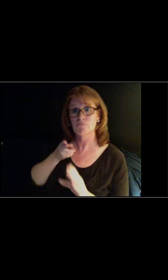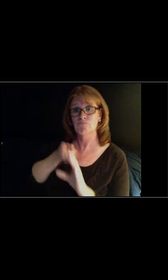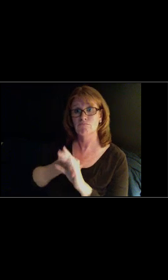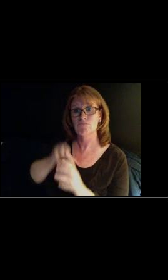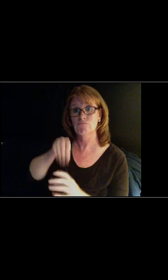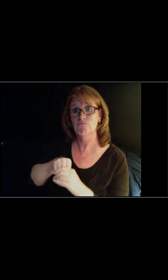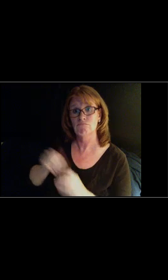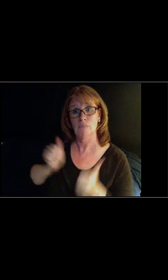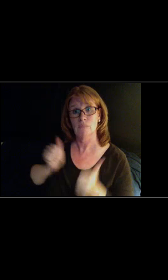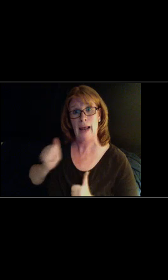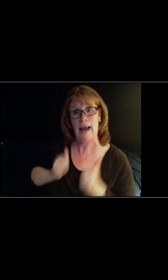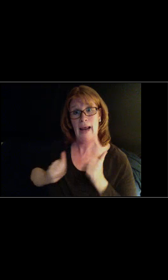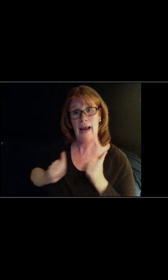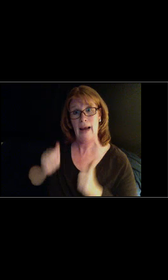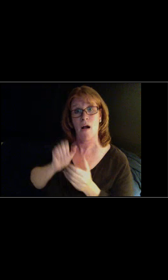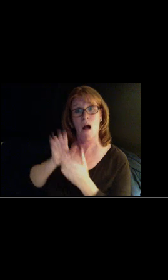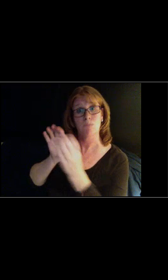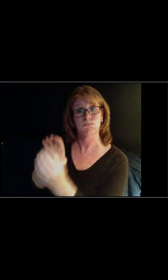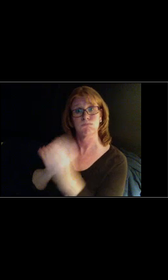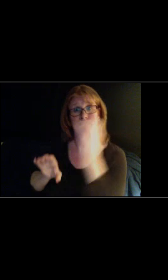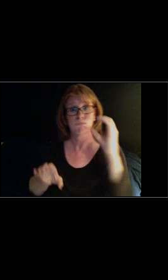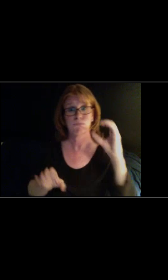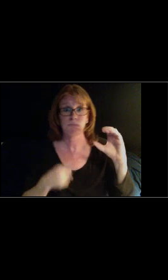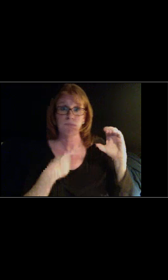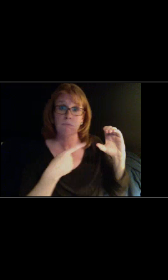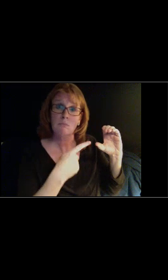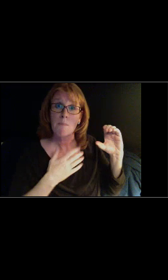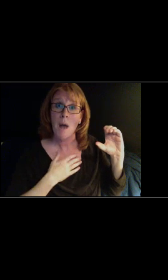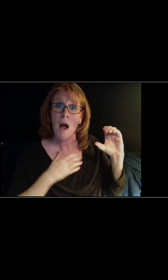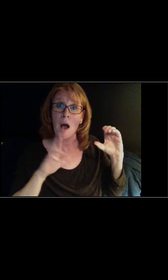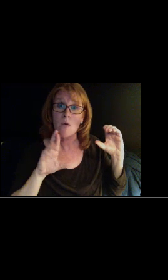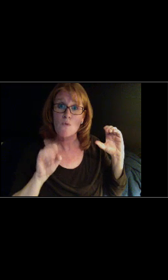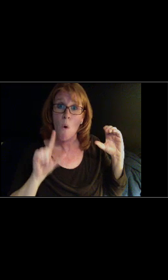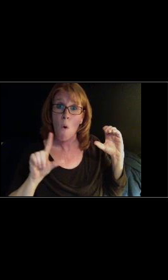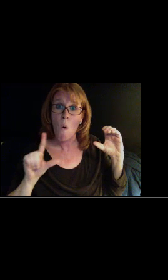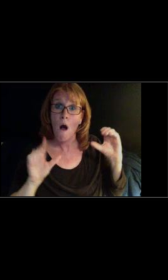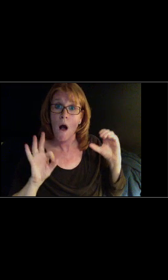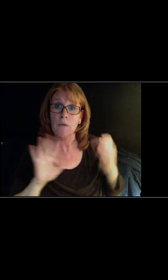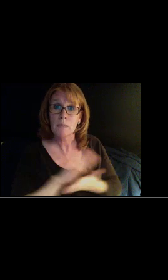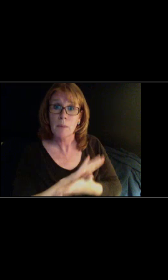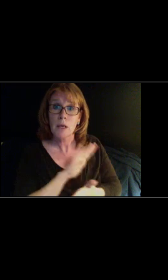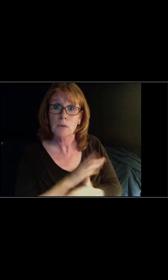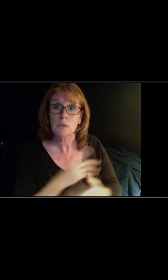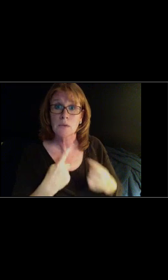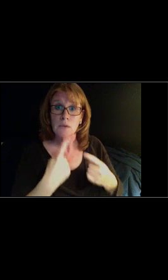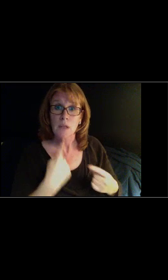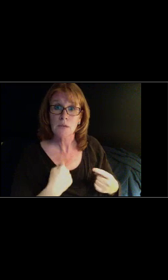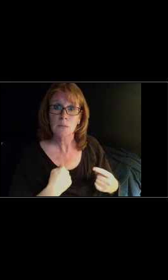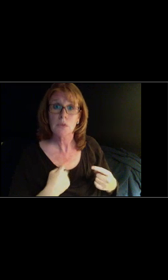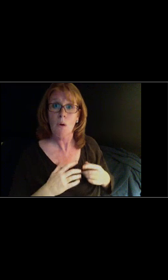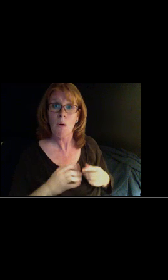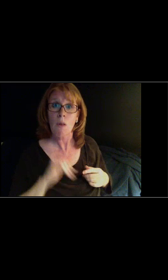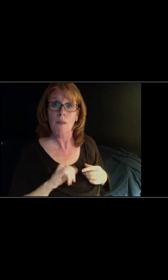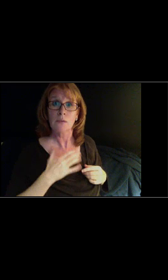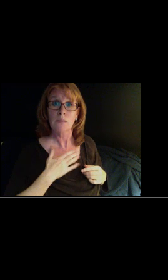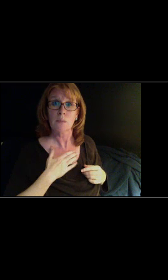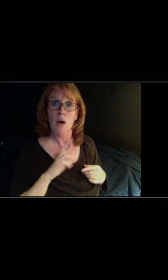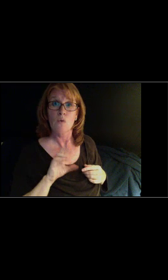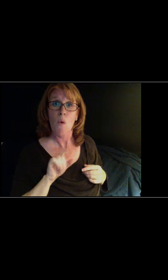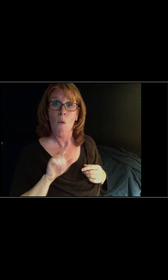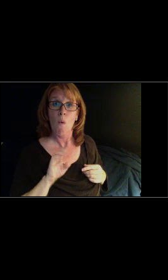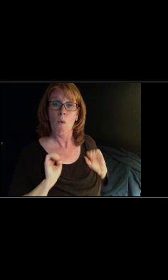was a rolled up piece of paper that was given to an actor in the theater so that they knew their